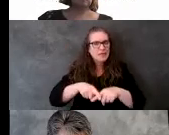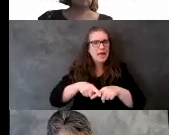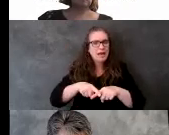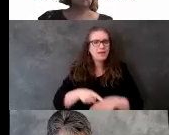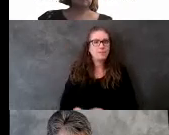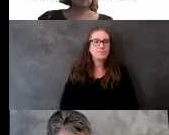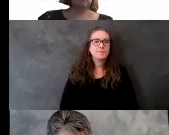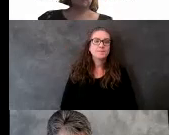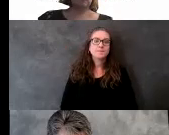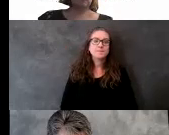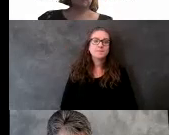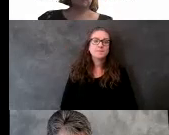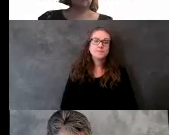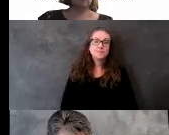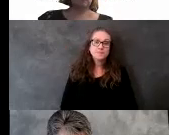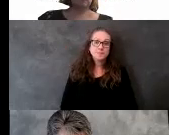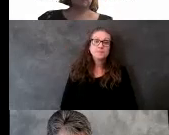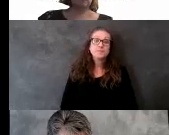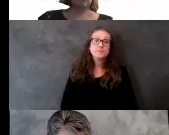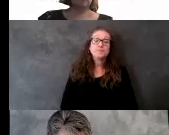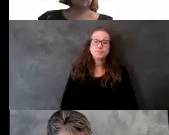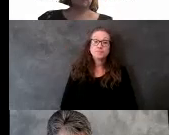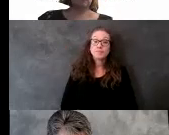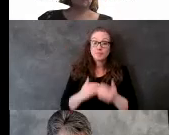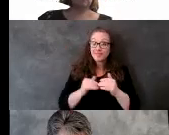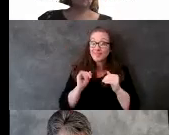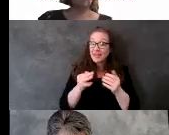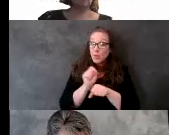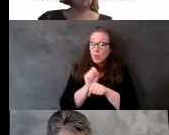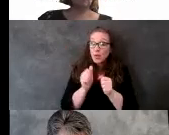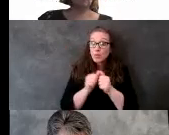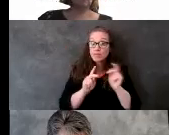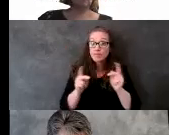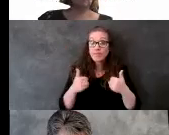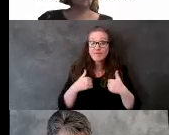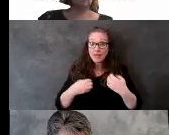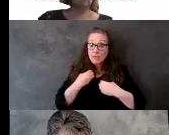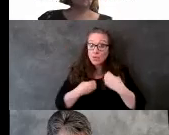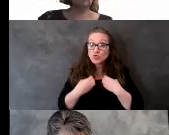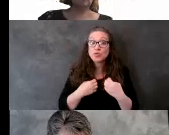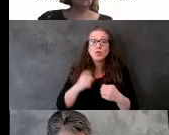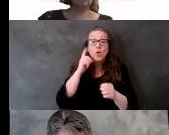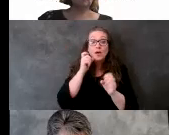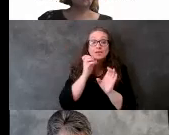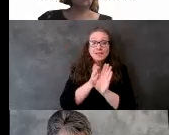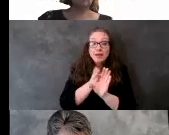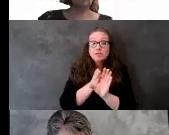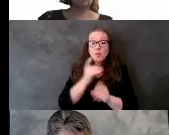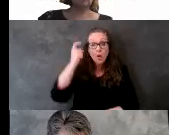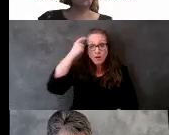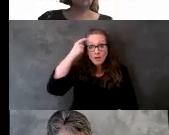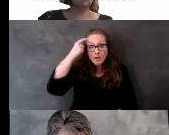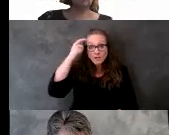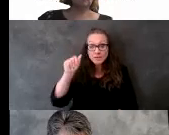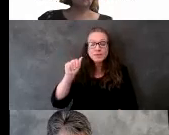If you're working with someone who has emotional, psychiatric, or cognitive disabilities, try to make the environment as distraction-free as